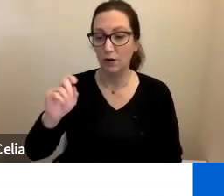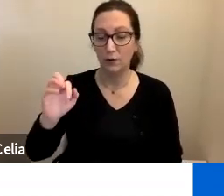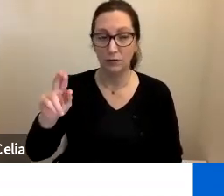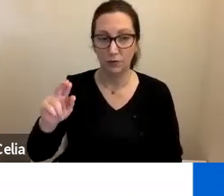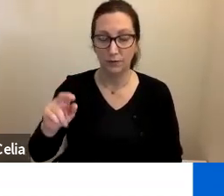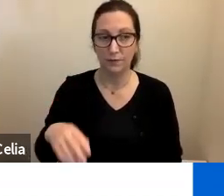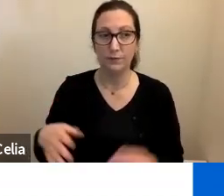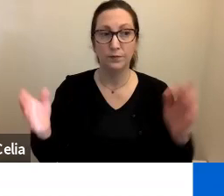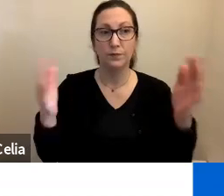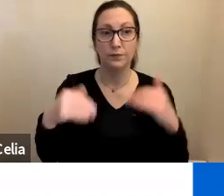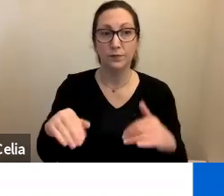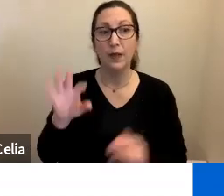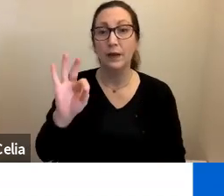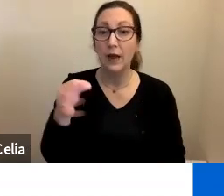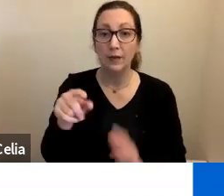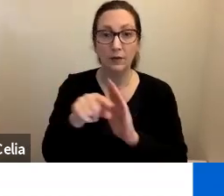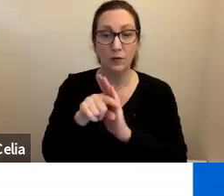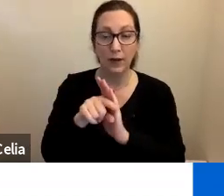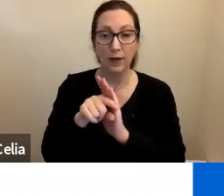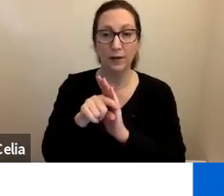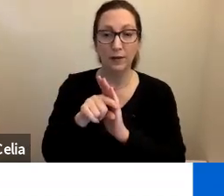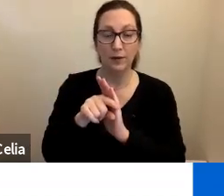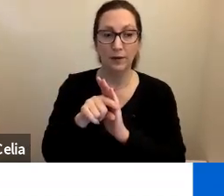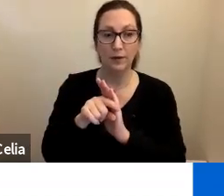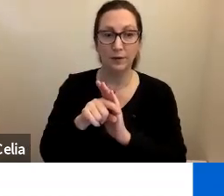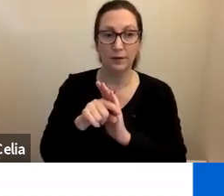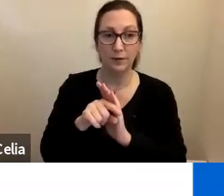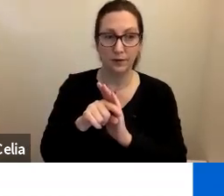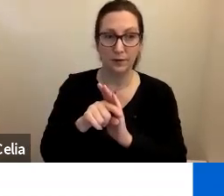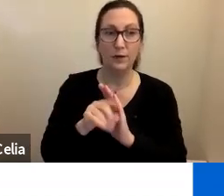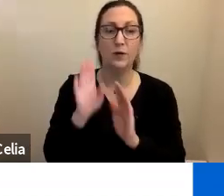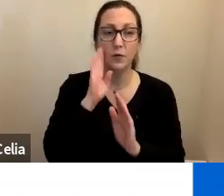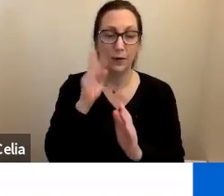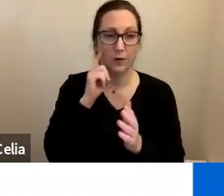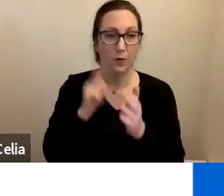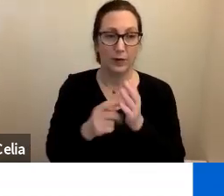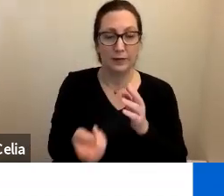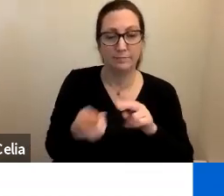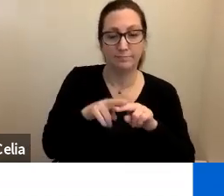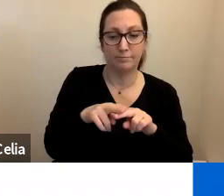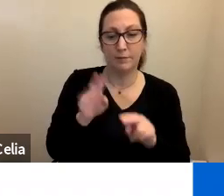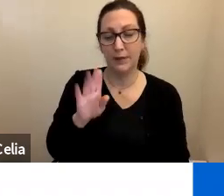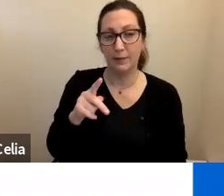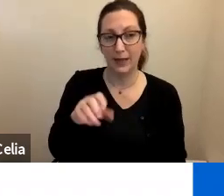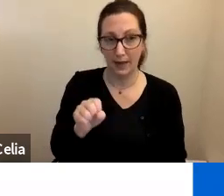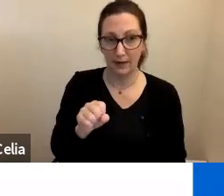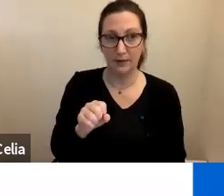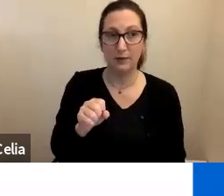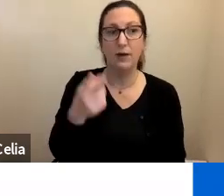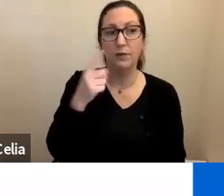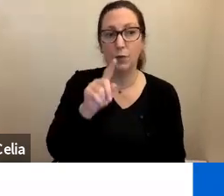9th grade invitation pool, you'll see that there's a higher increase for BPS students in the 20%